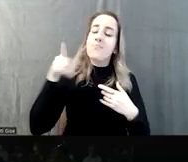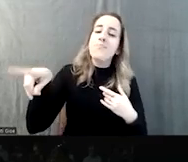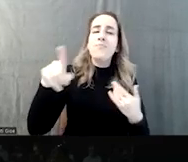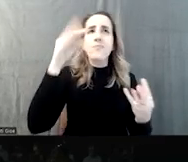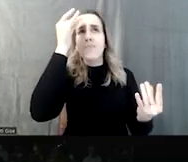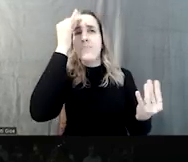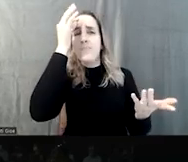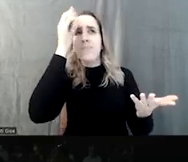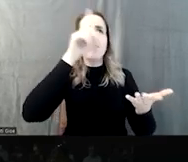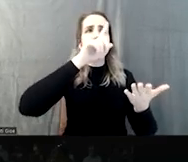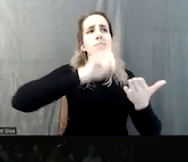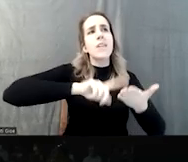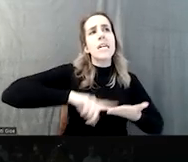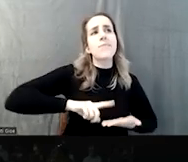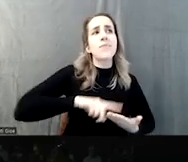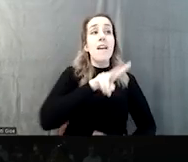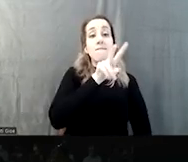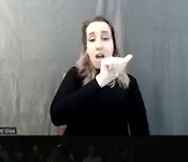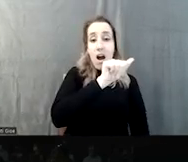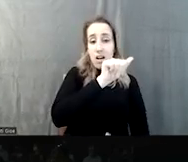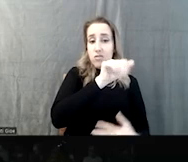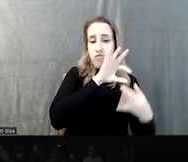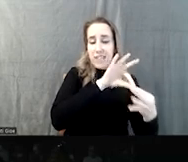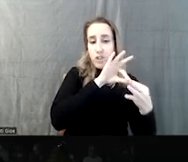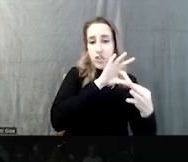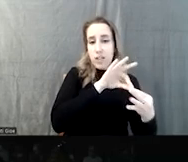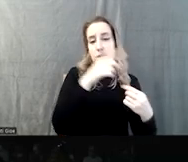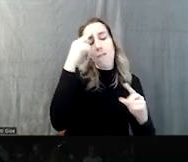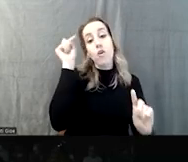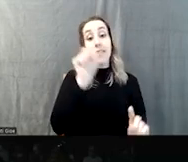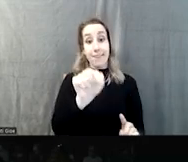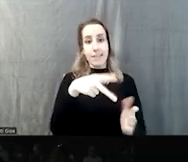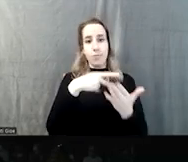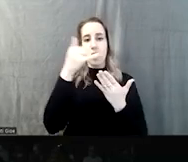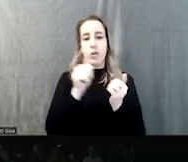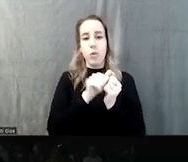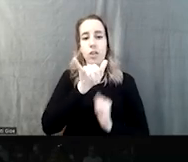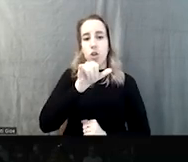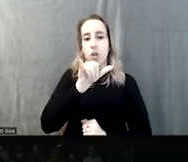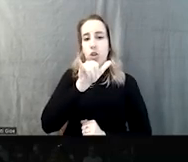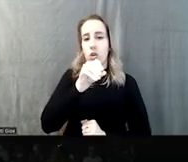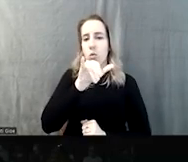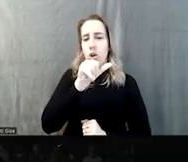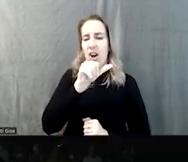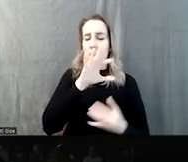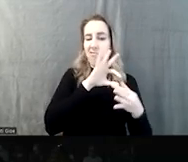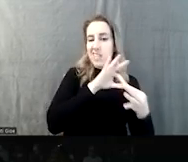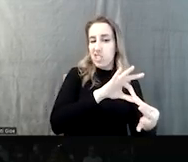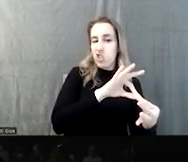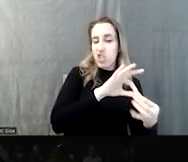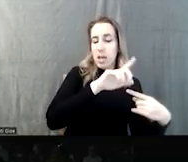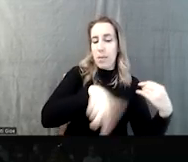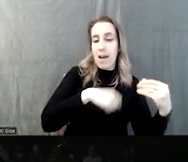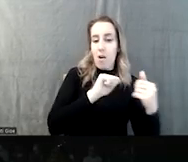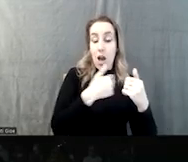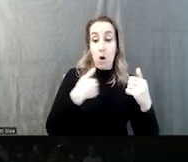investigation of, VAR and relationships. So I guess for this one with Yo-Yo, the investigation of the relationship was, how can we be together if